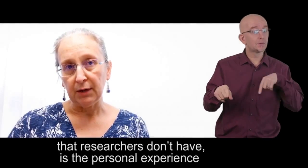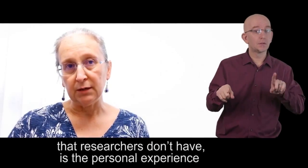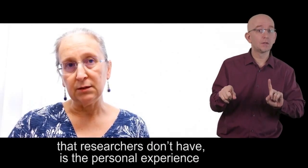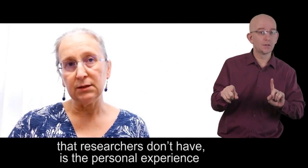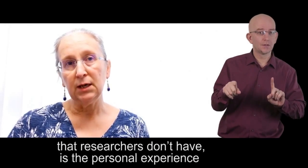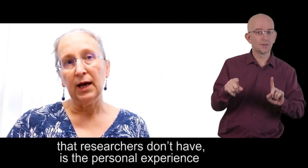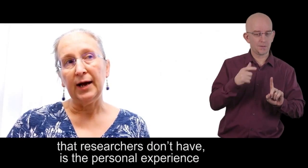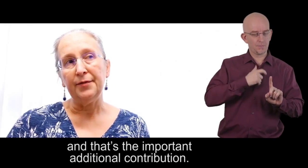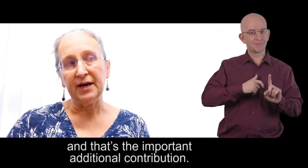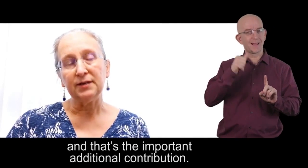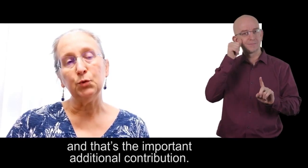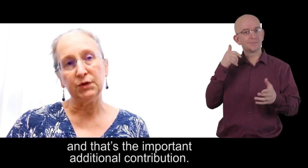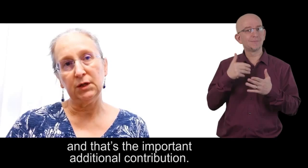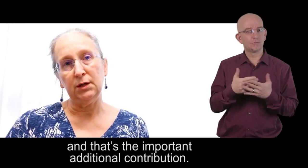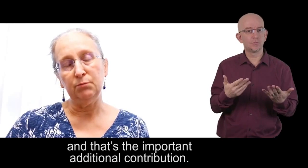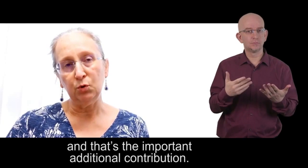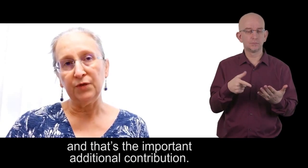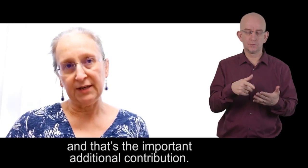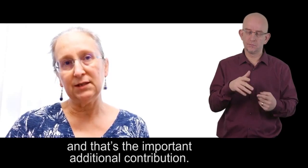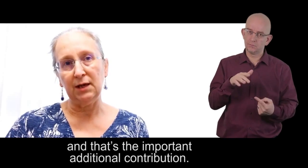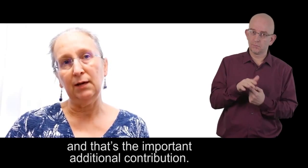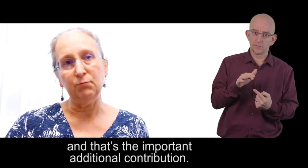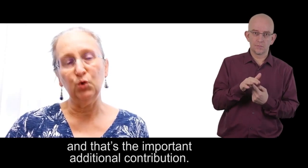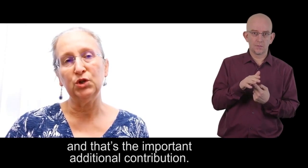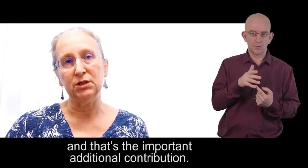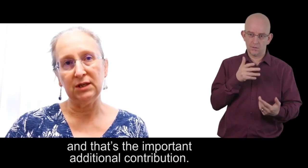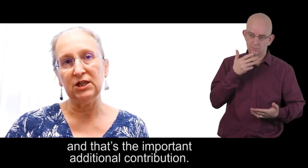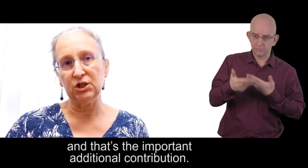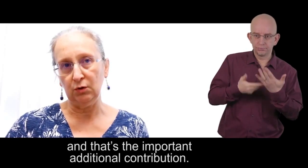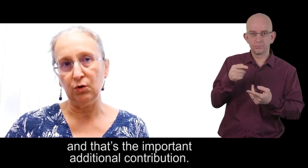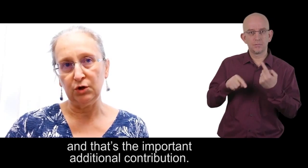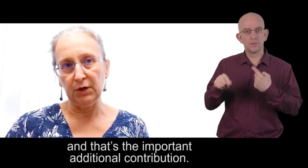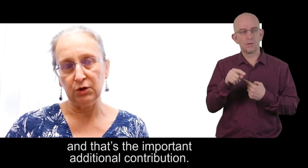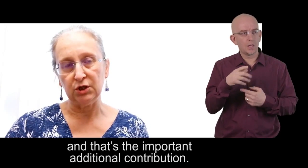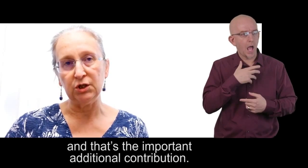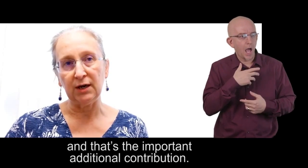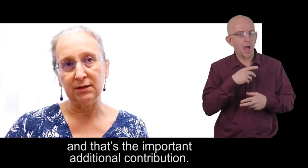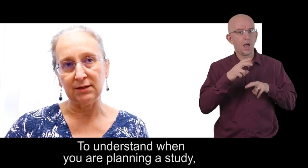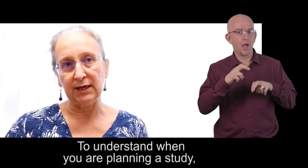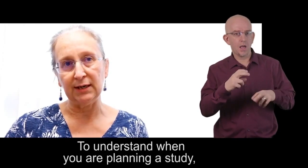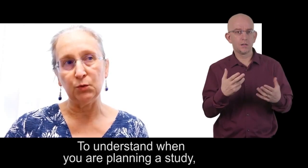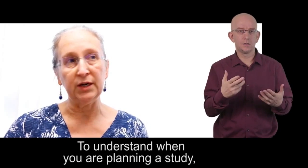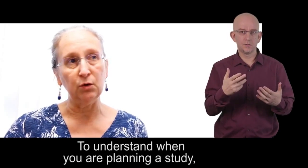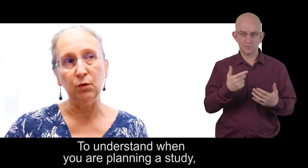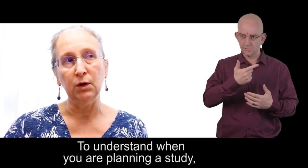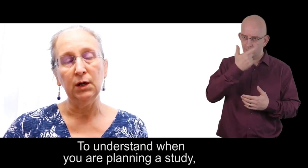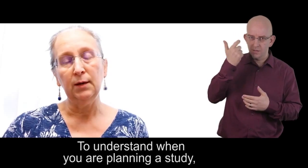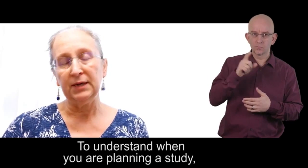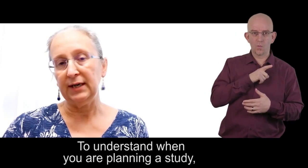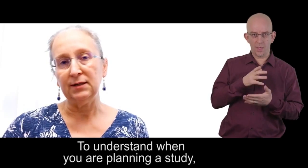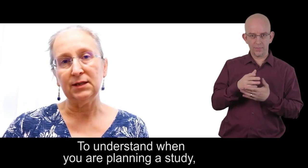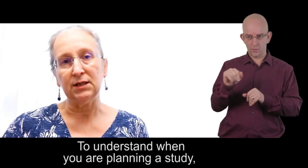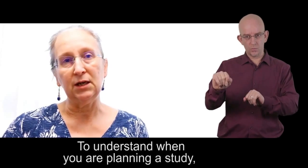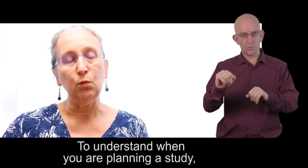experience and that's what's an important that's the important additional contribution to understand when you're